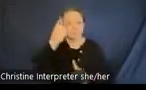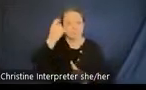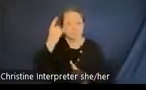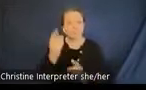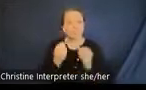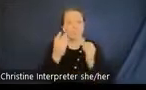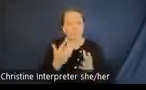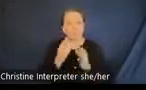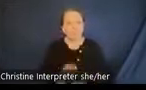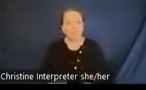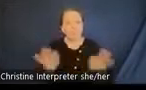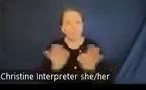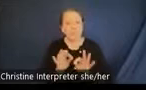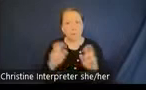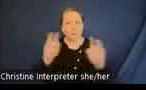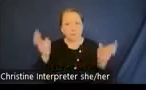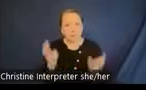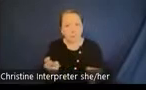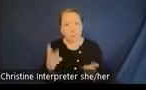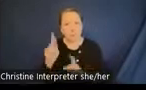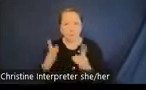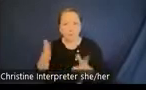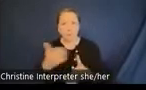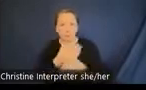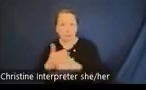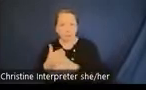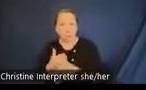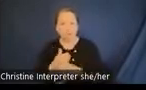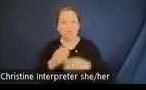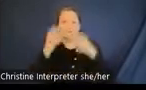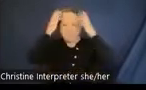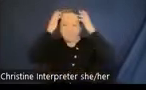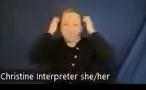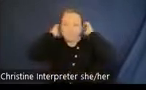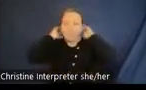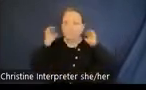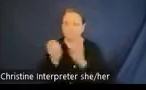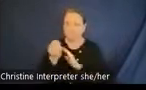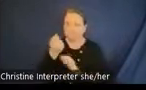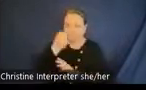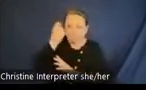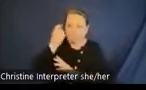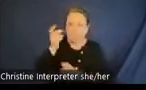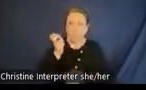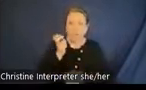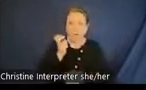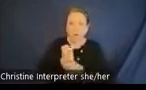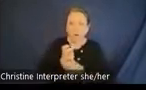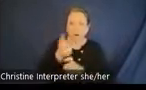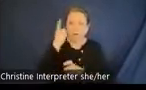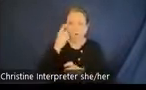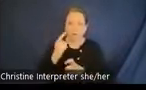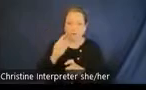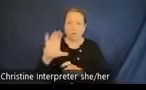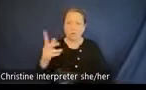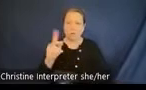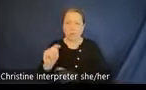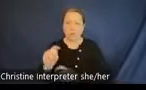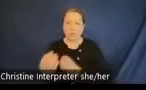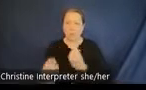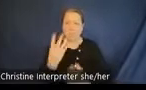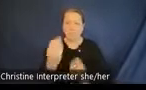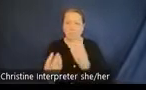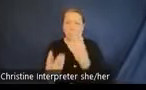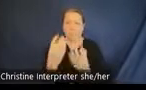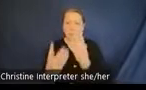wants to express. It's very difficult sometimes for people to see a lot of chat popping up. Some people